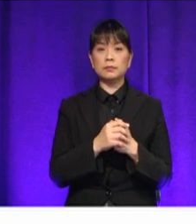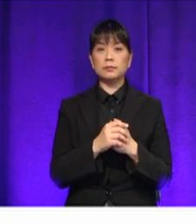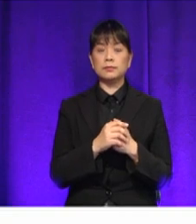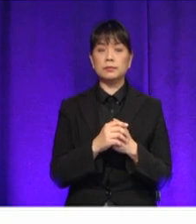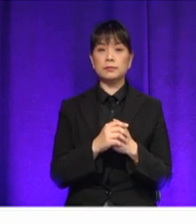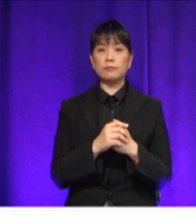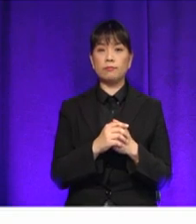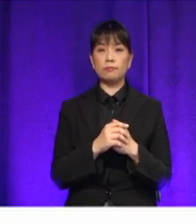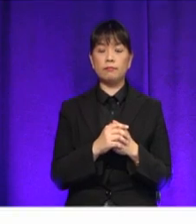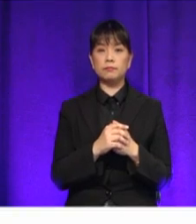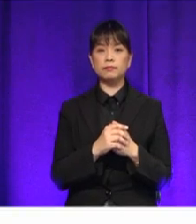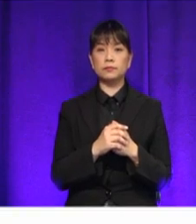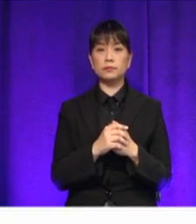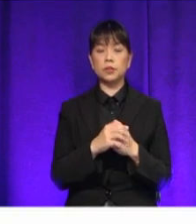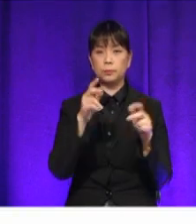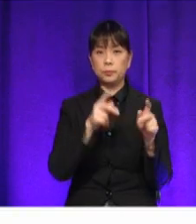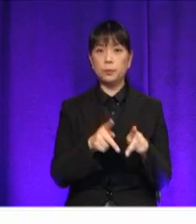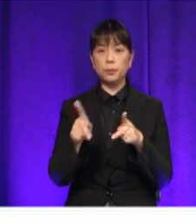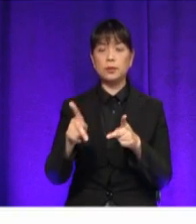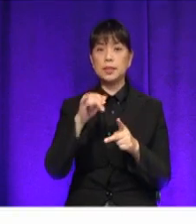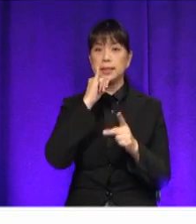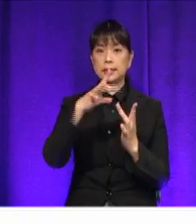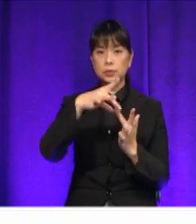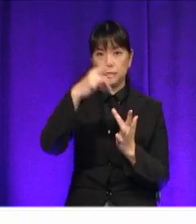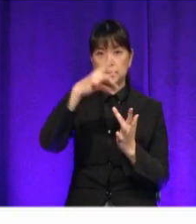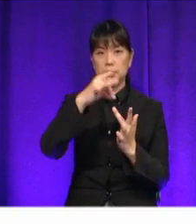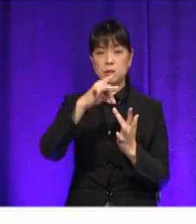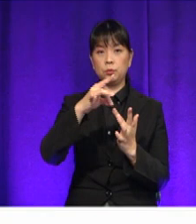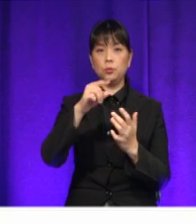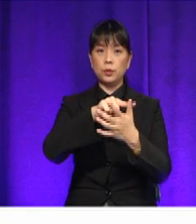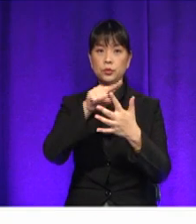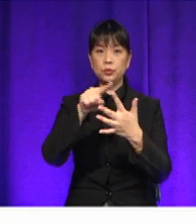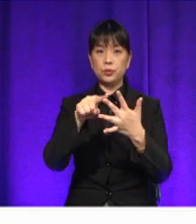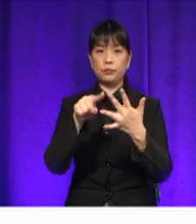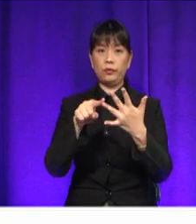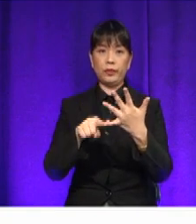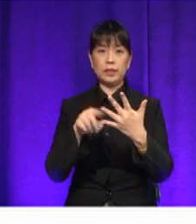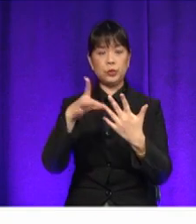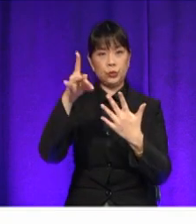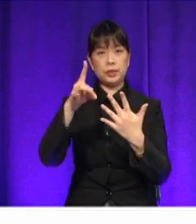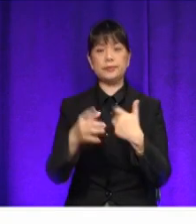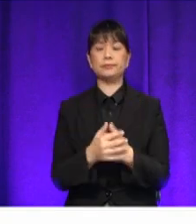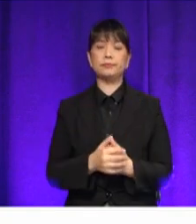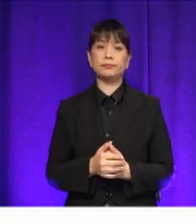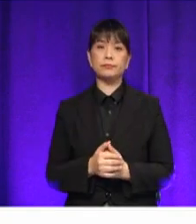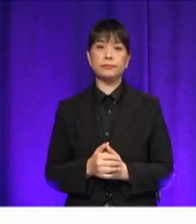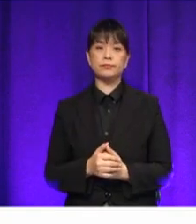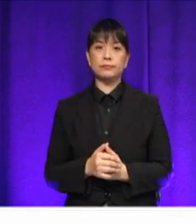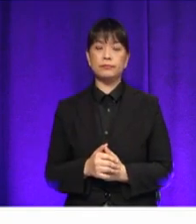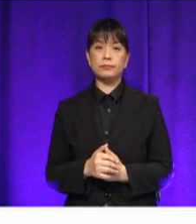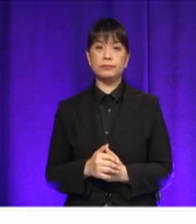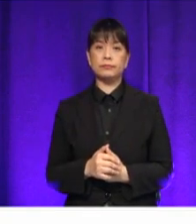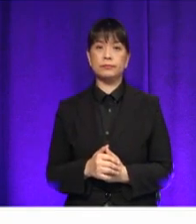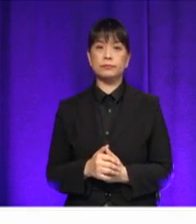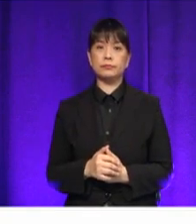First, second, third, fourth? Definitely not first, of course. Can you repeat, teacher?